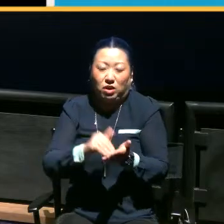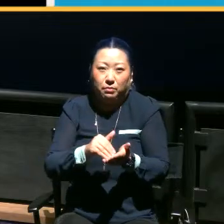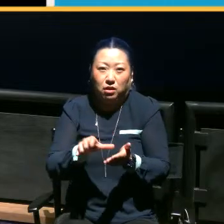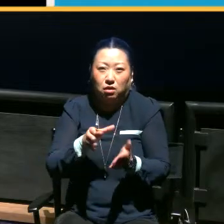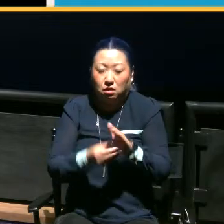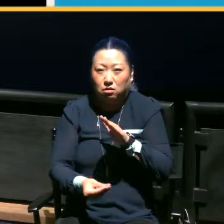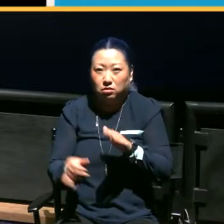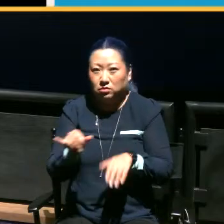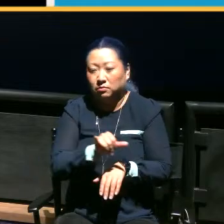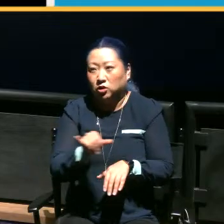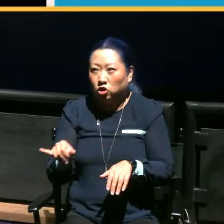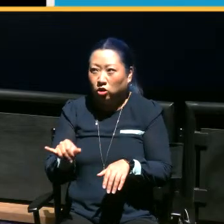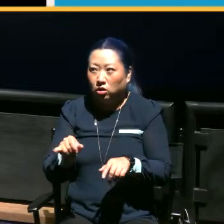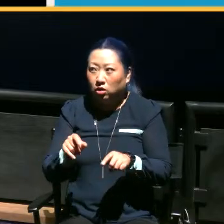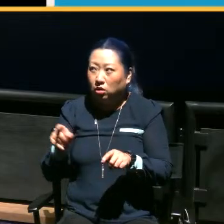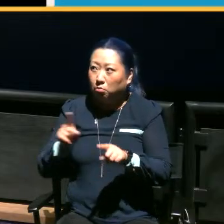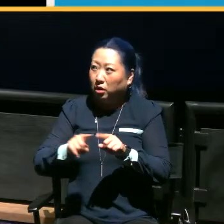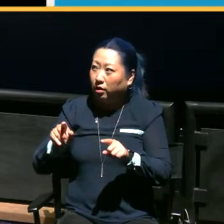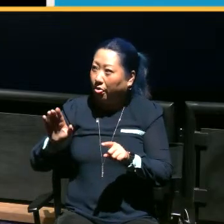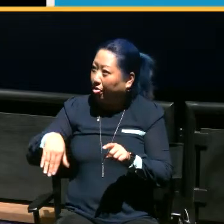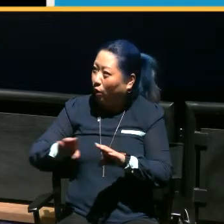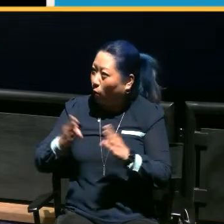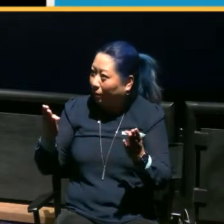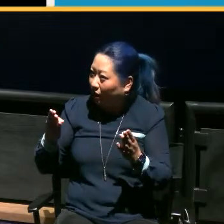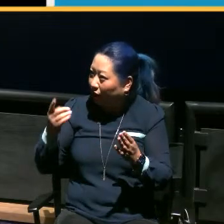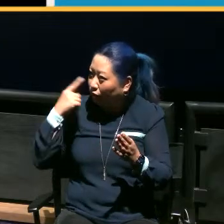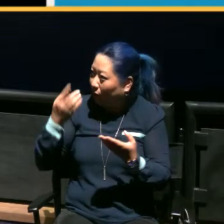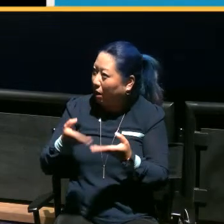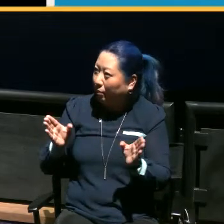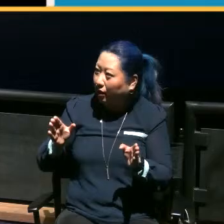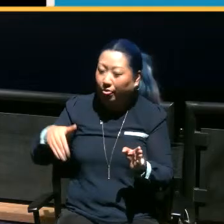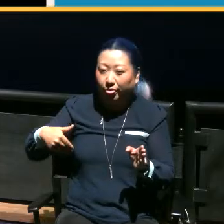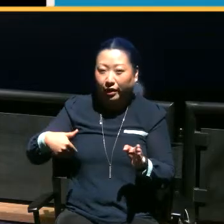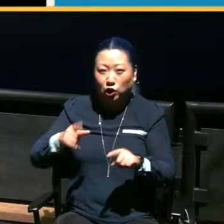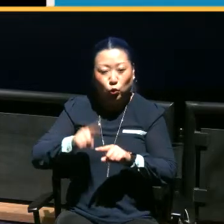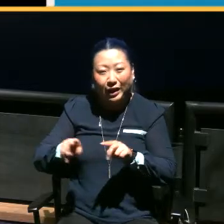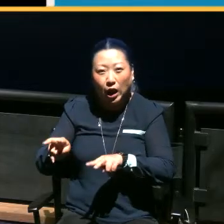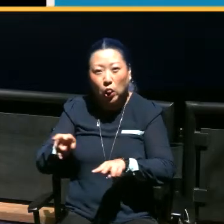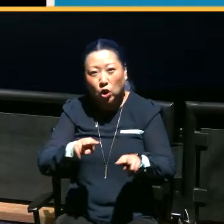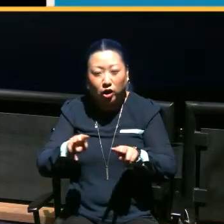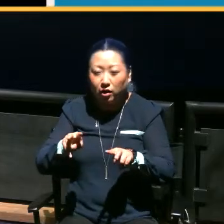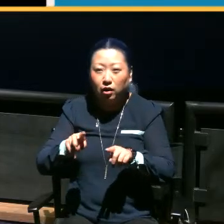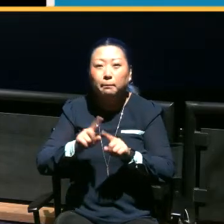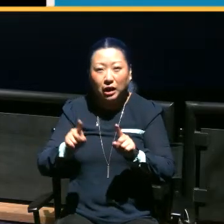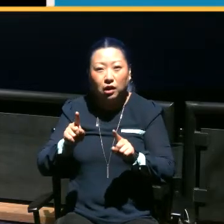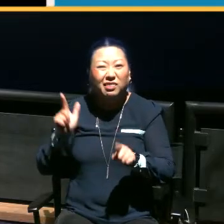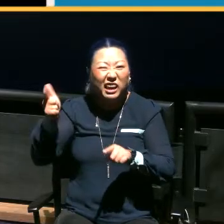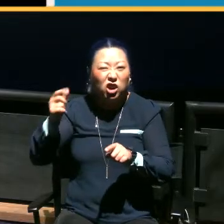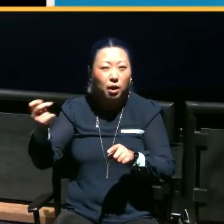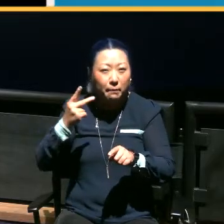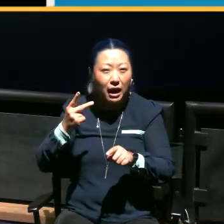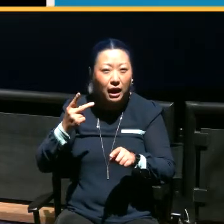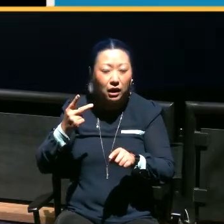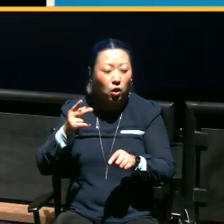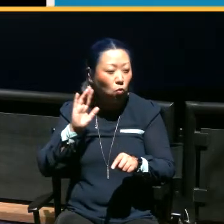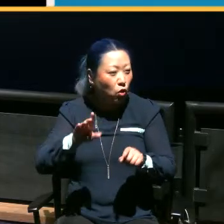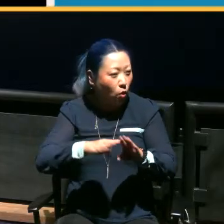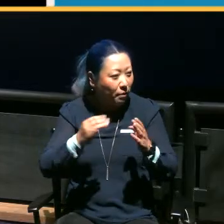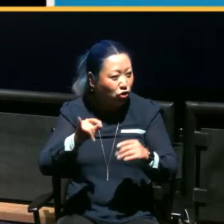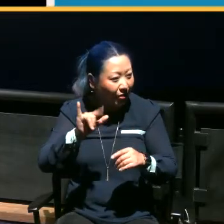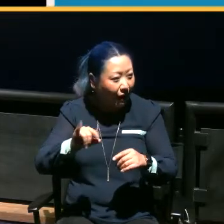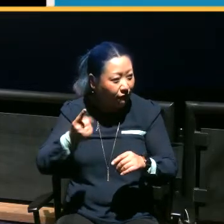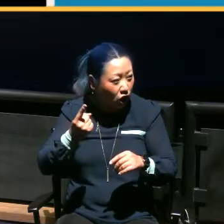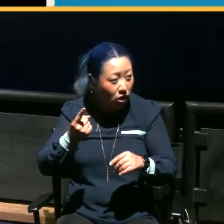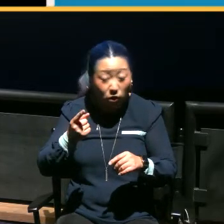yet? Okay, you can't look at it yet, but come back at some point. You'll be able to see all this stuff. July 1st of what? Of next